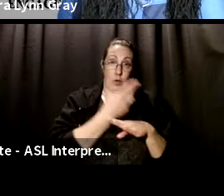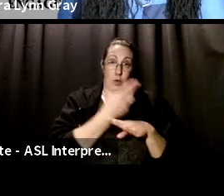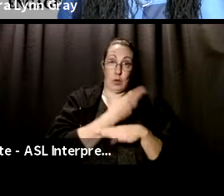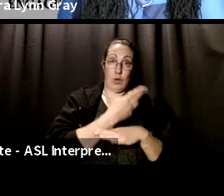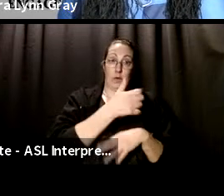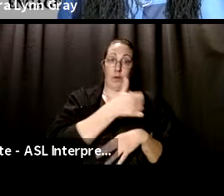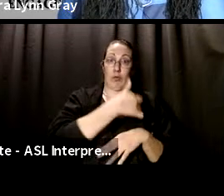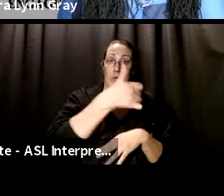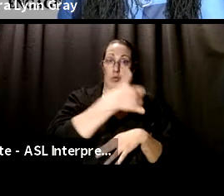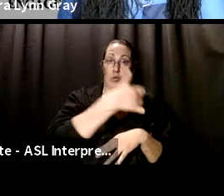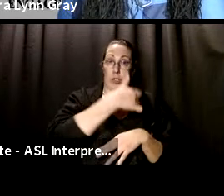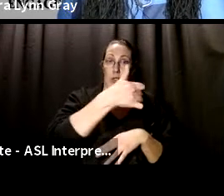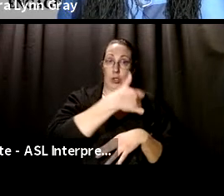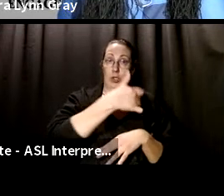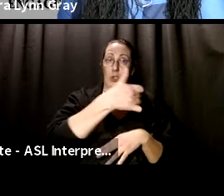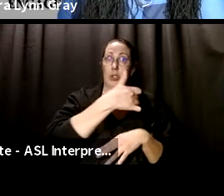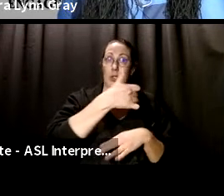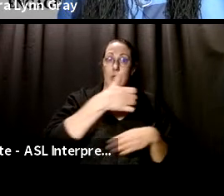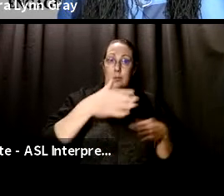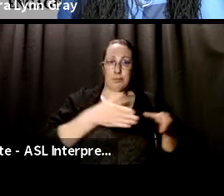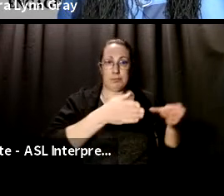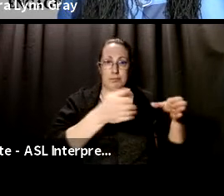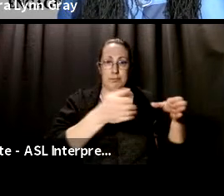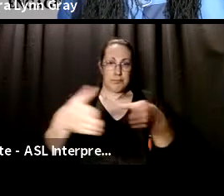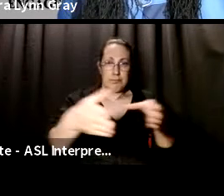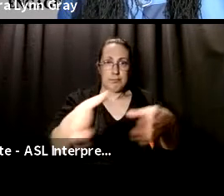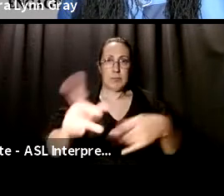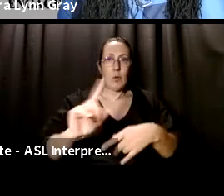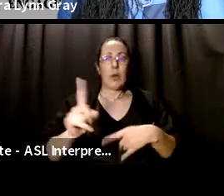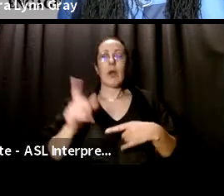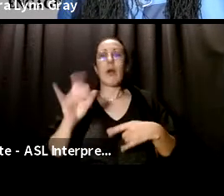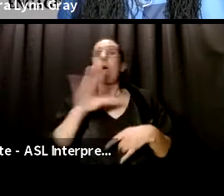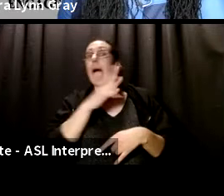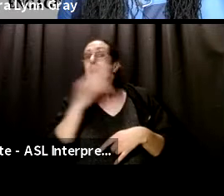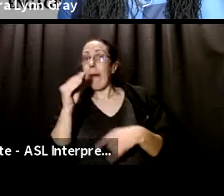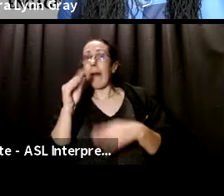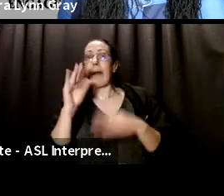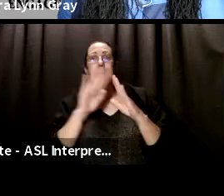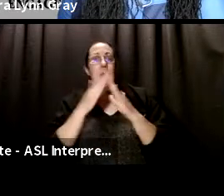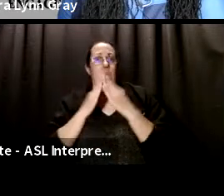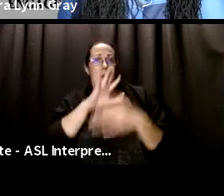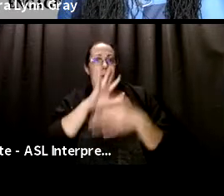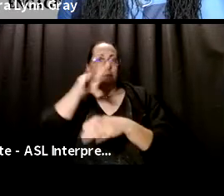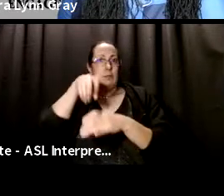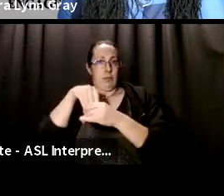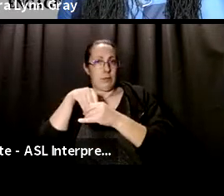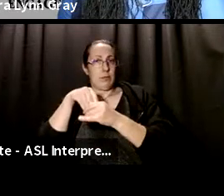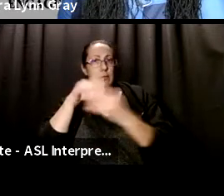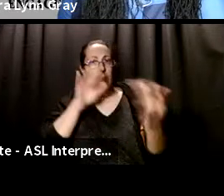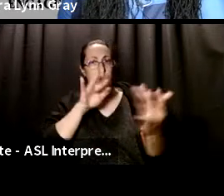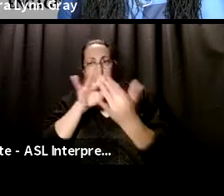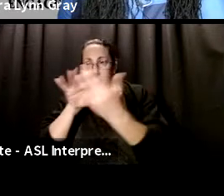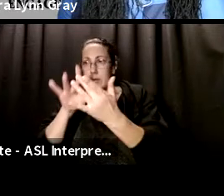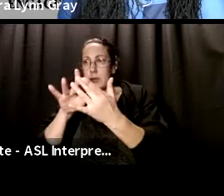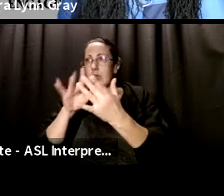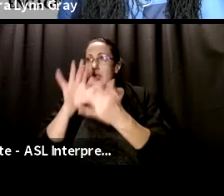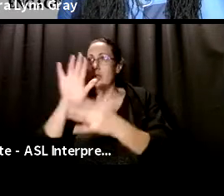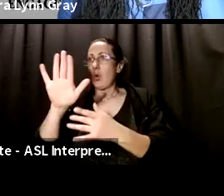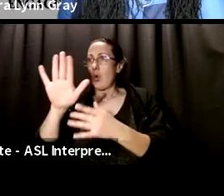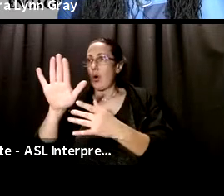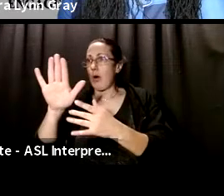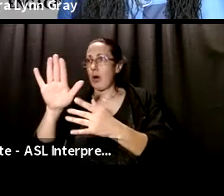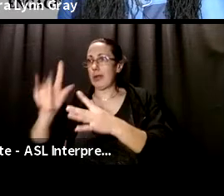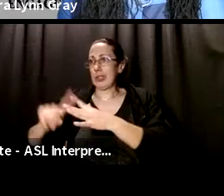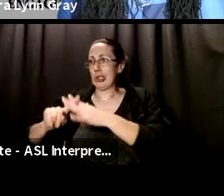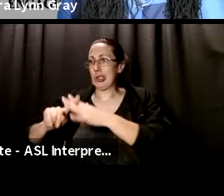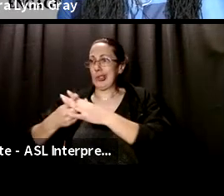corridors are, along with community outreach to find out people's origin and destination